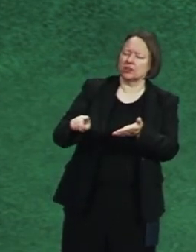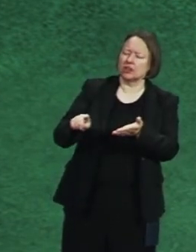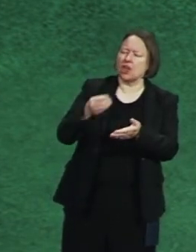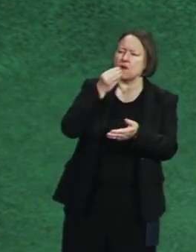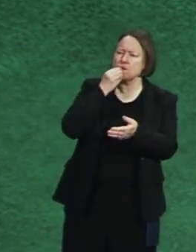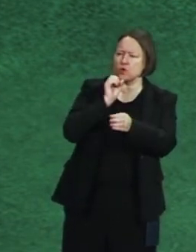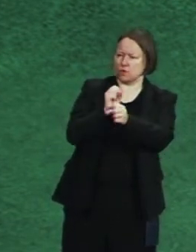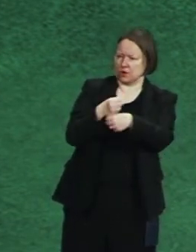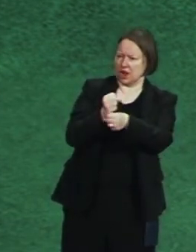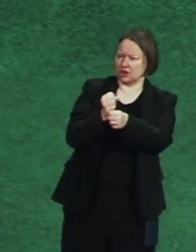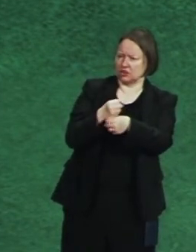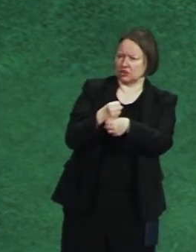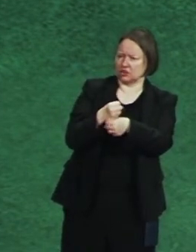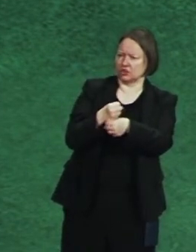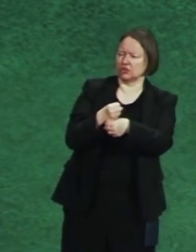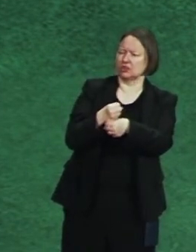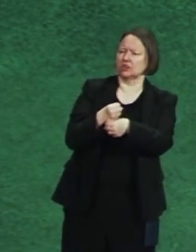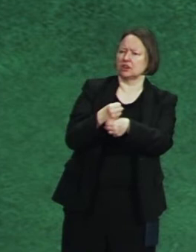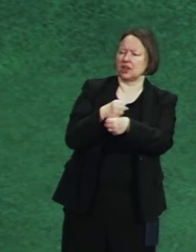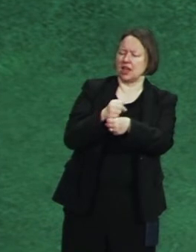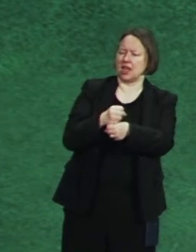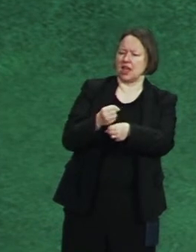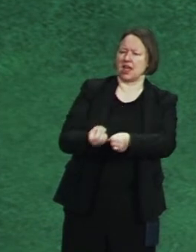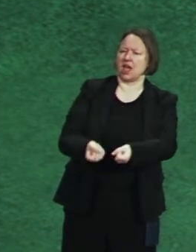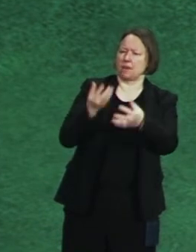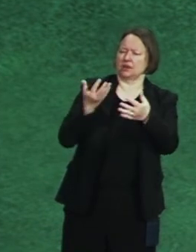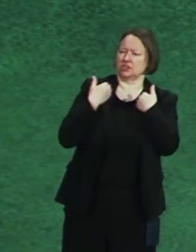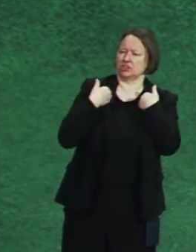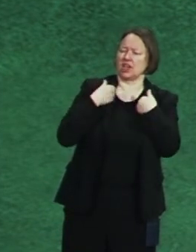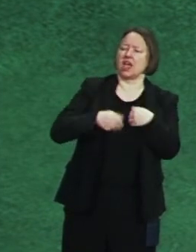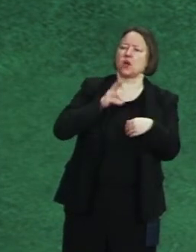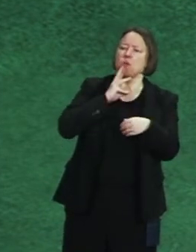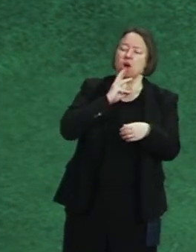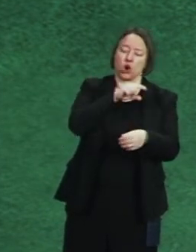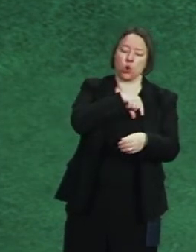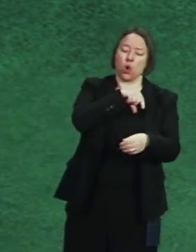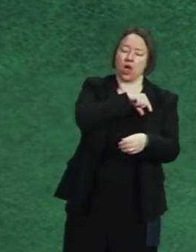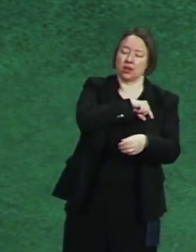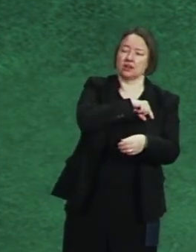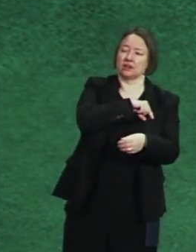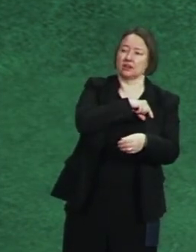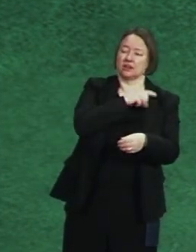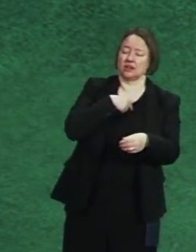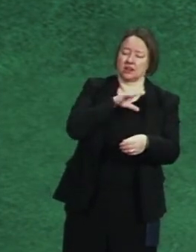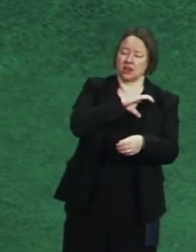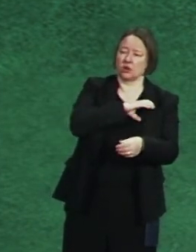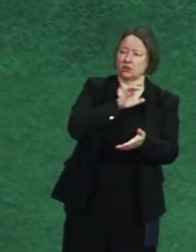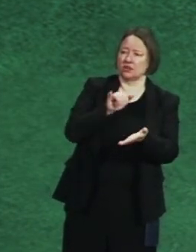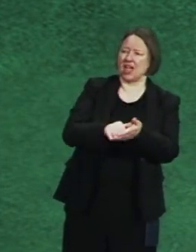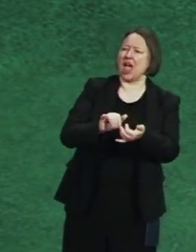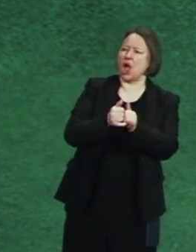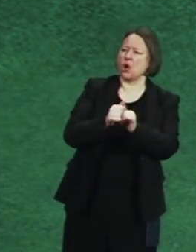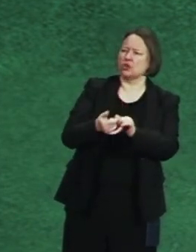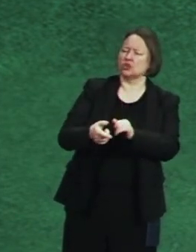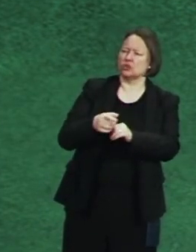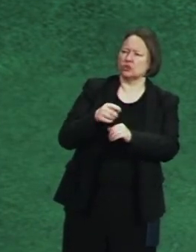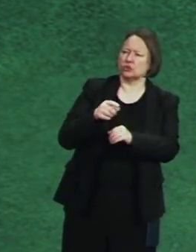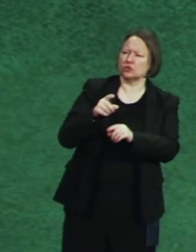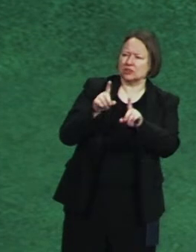food production capacity and the water quality attributes? How would you evaluate